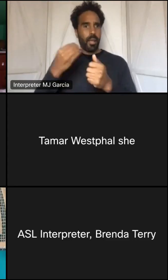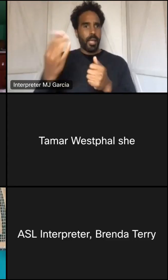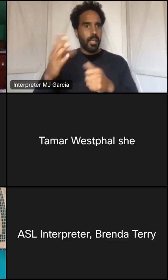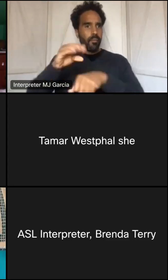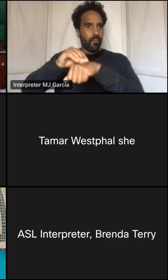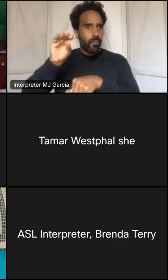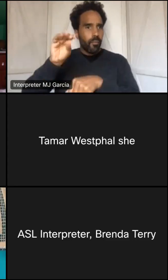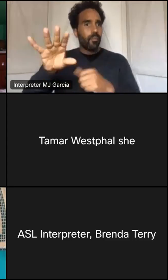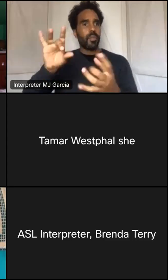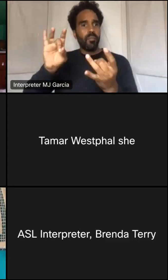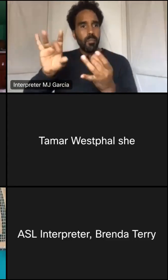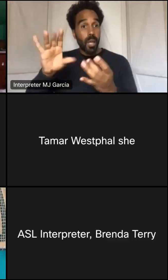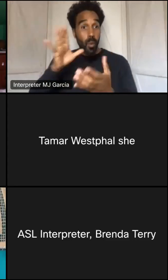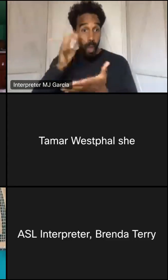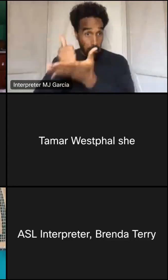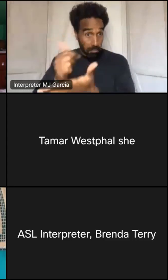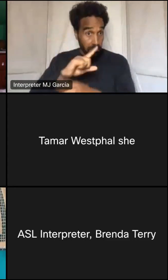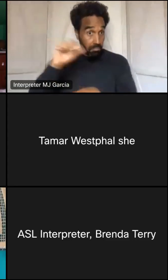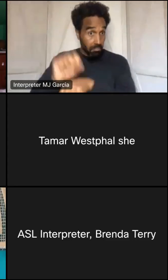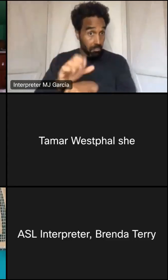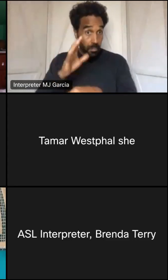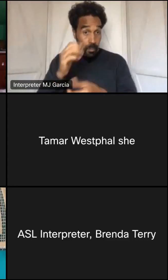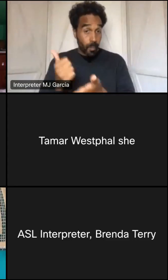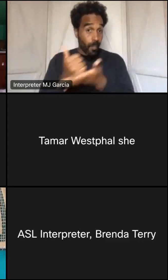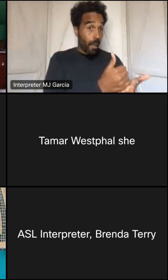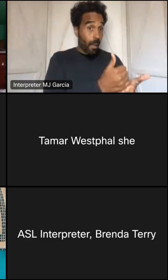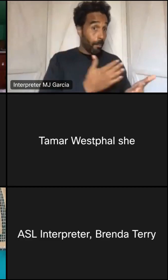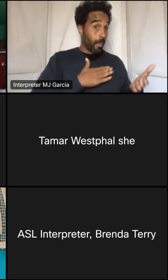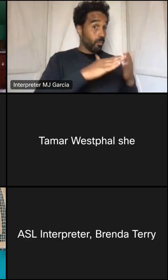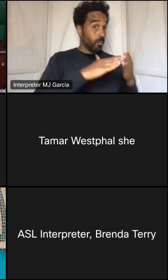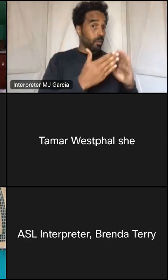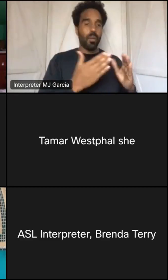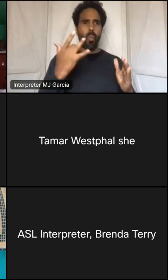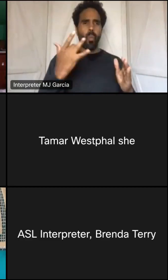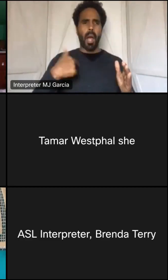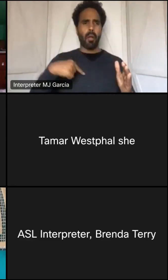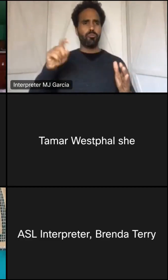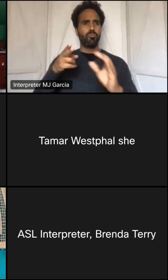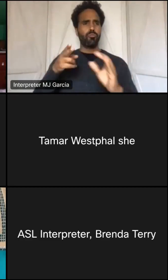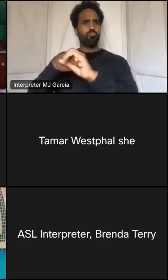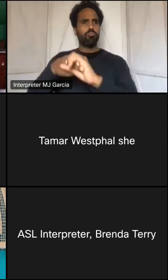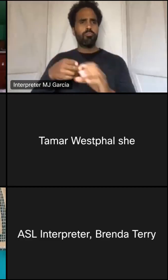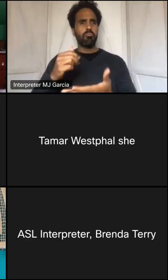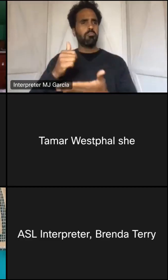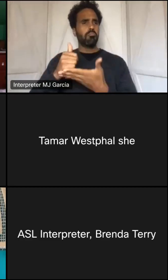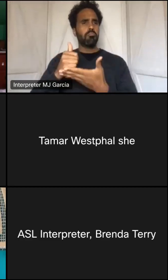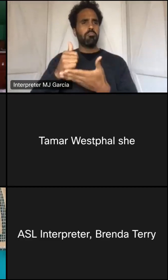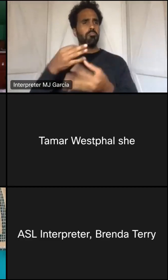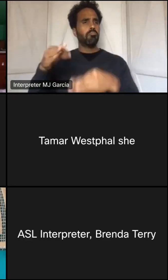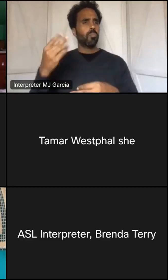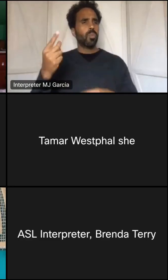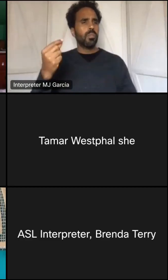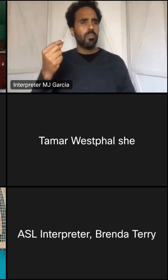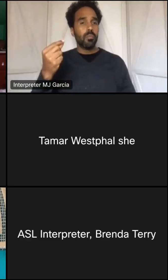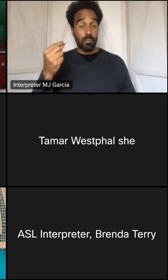Will it improve services? What's the upside to my participation? It's really important and something survivors ask a lot.